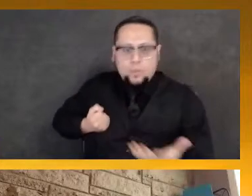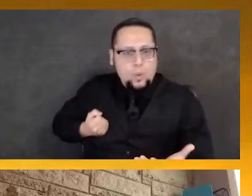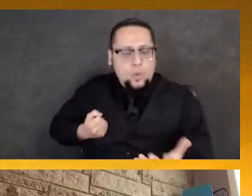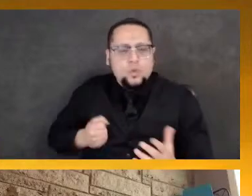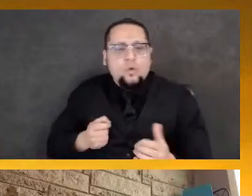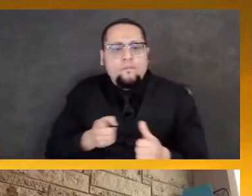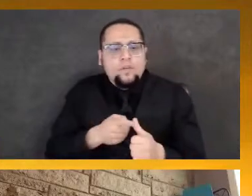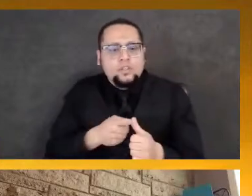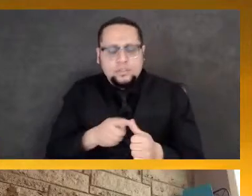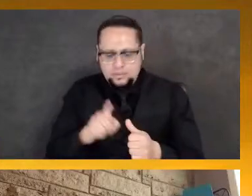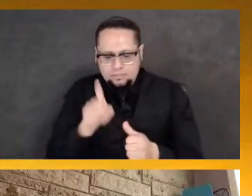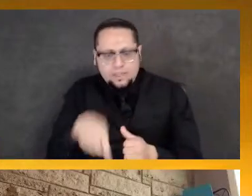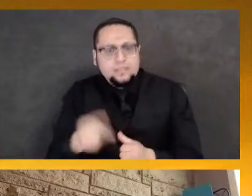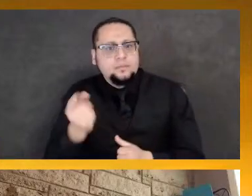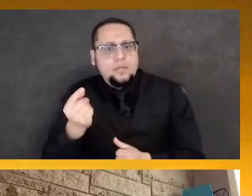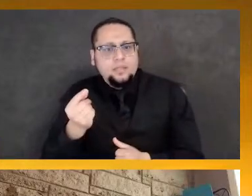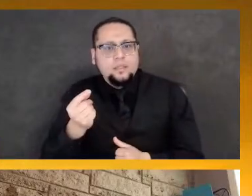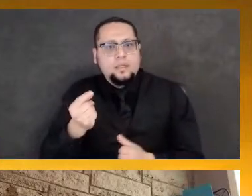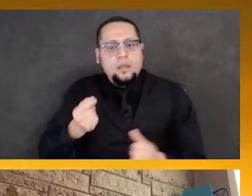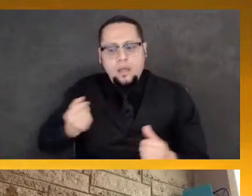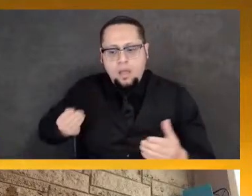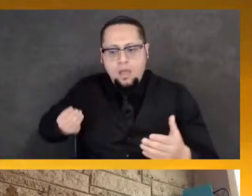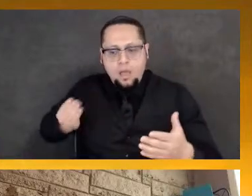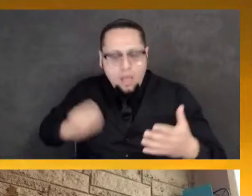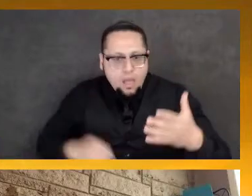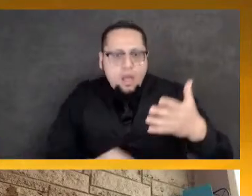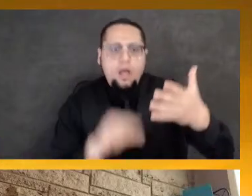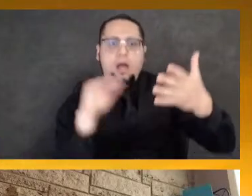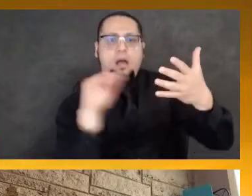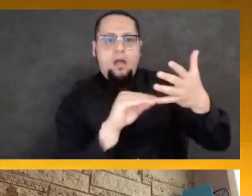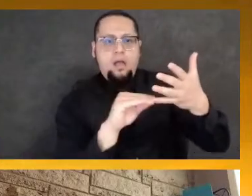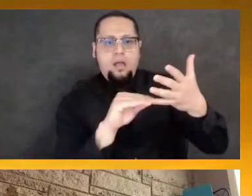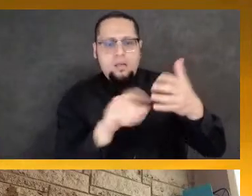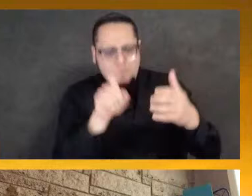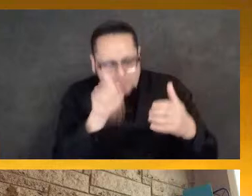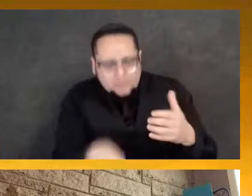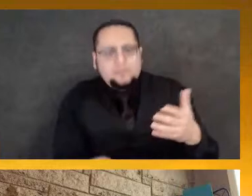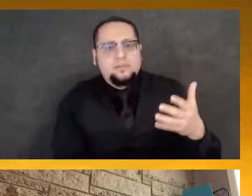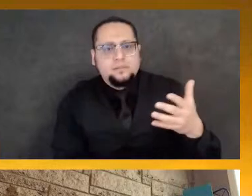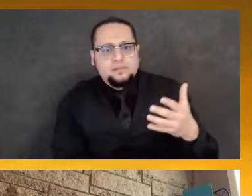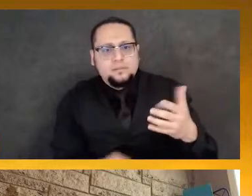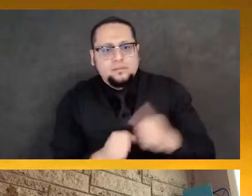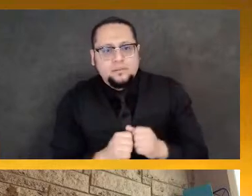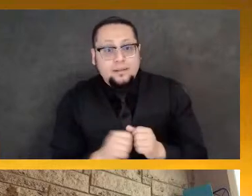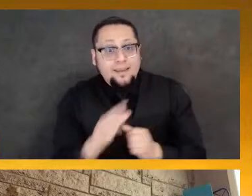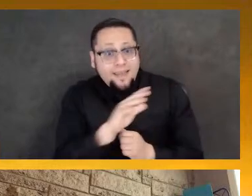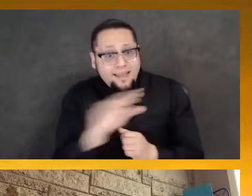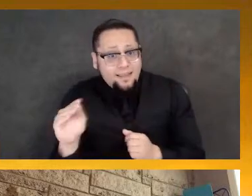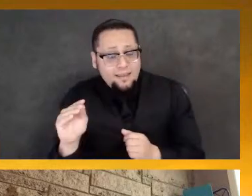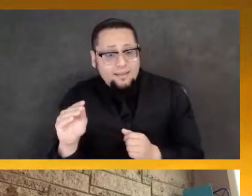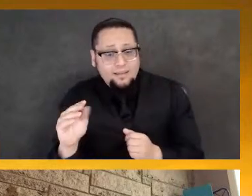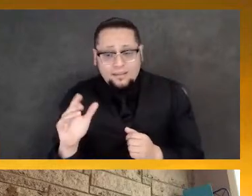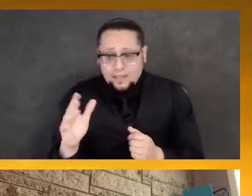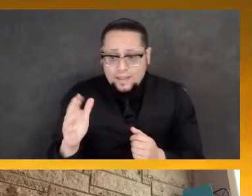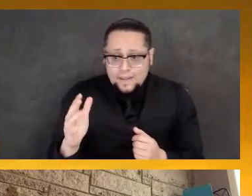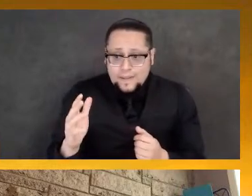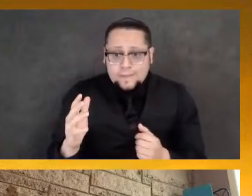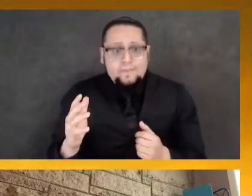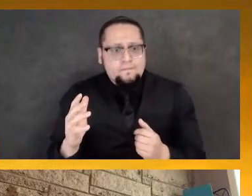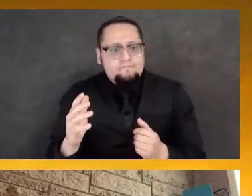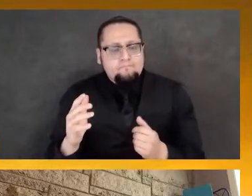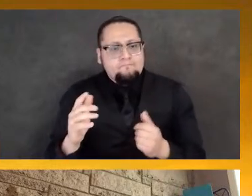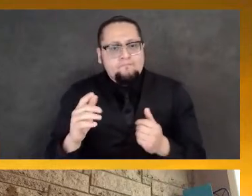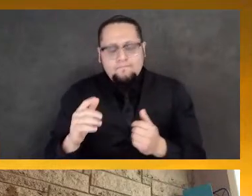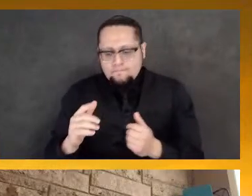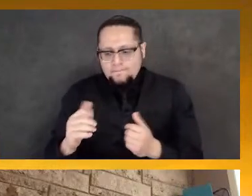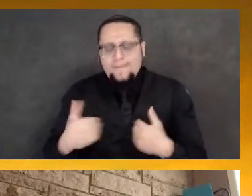where we can start moving forward from this. But certainly there are several instances I